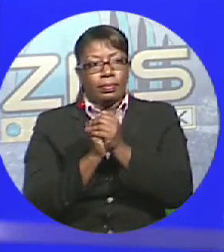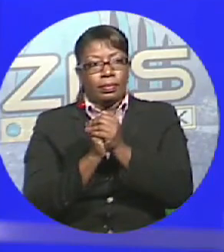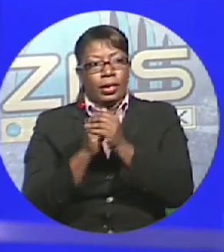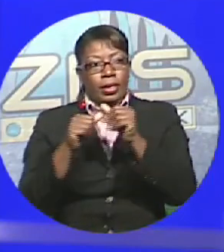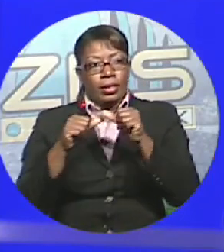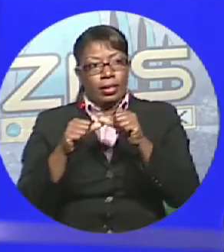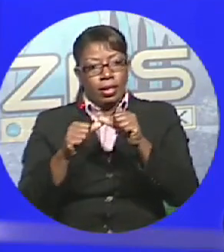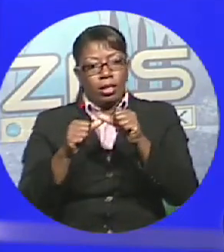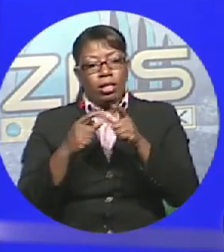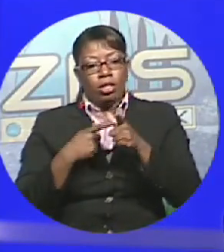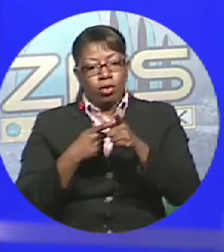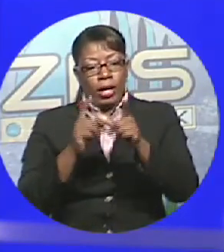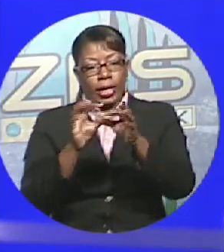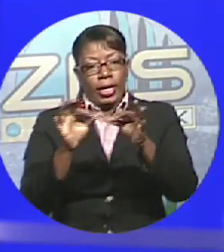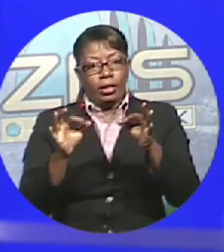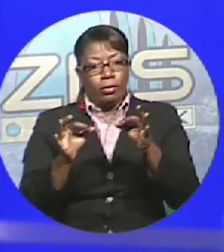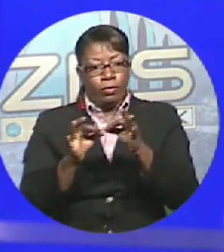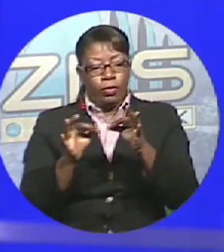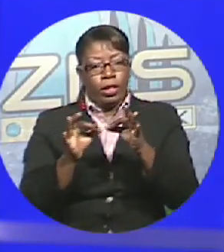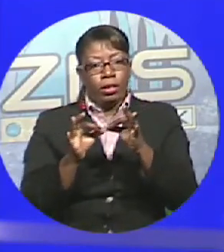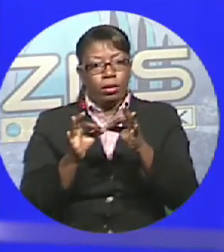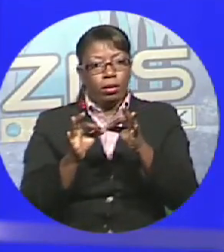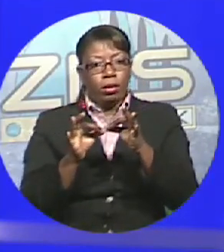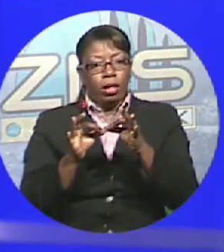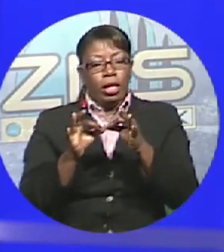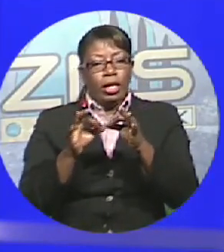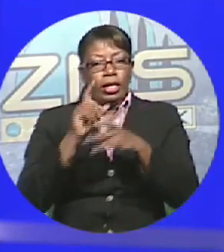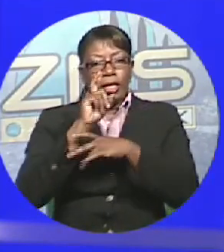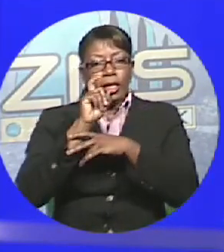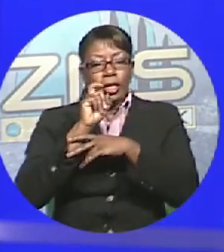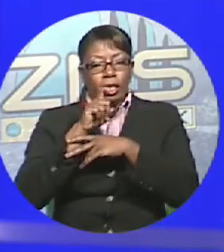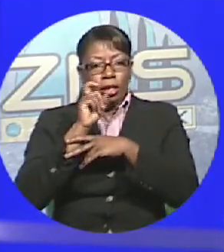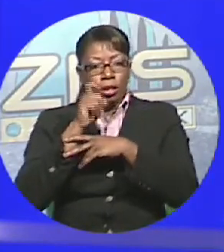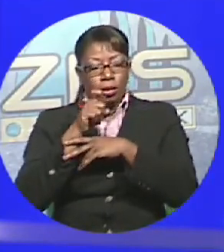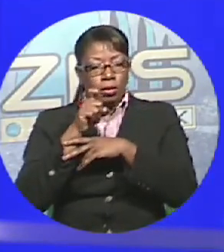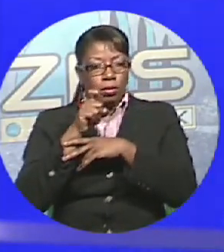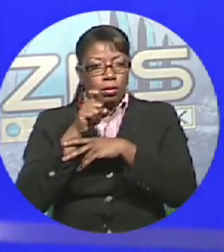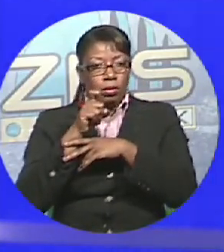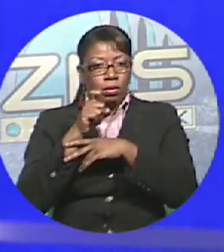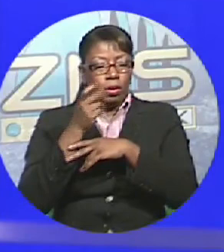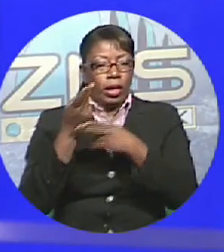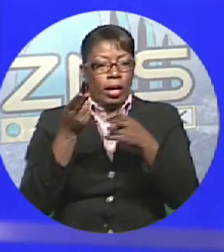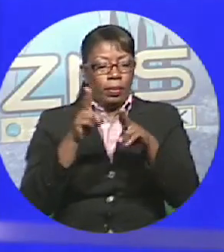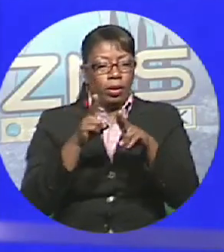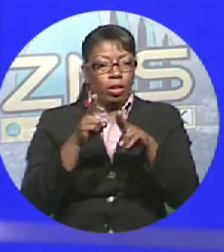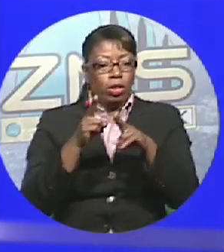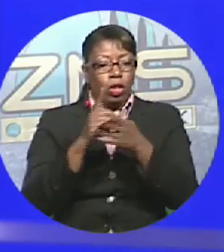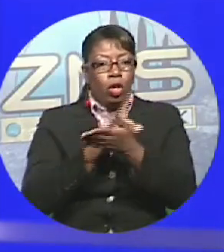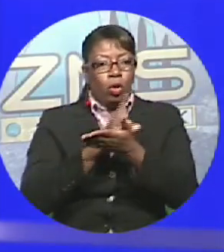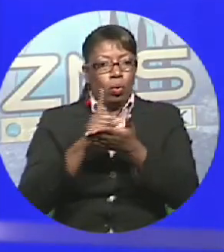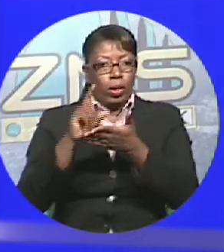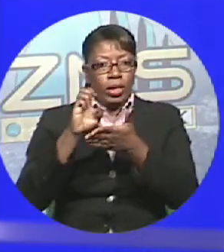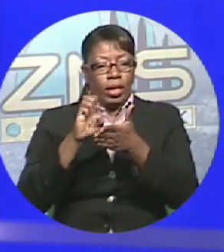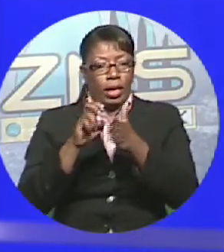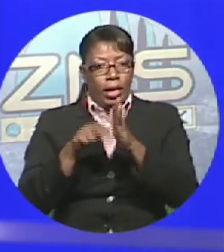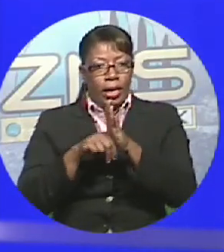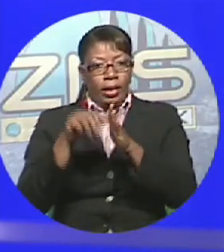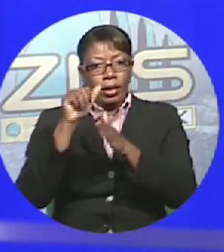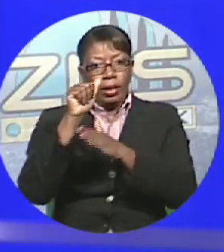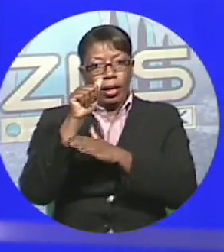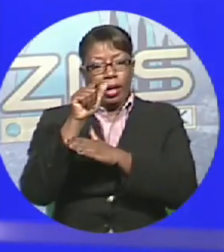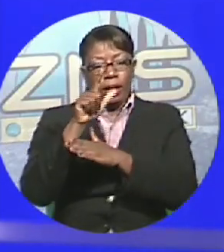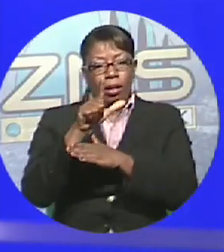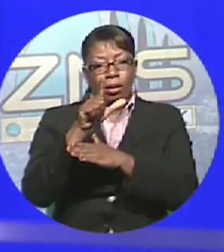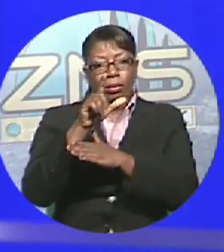still talking track and field, the War Eagle Invitational that took place over the long holiday weekend in Auburn, Alabama.